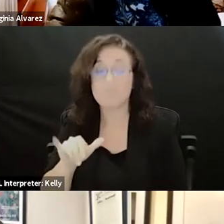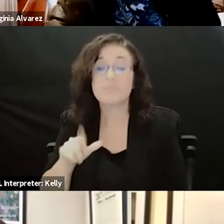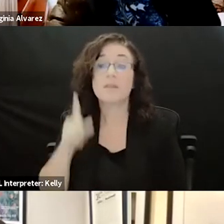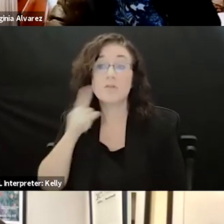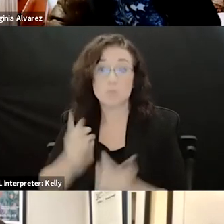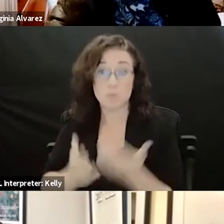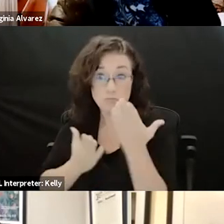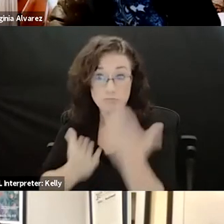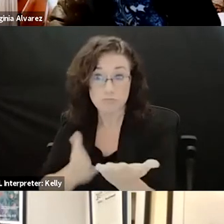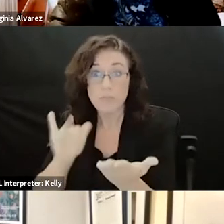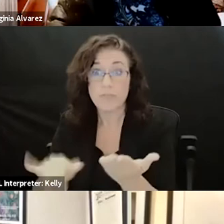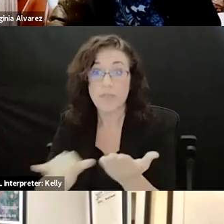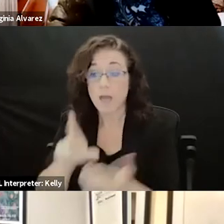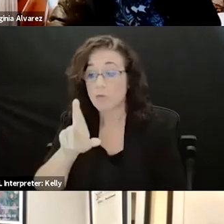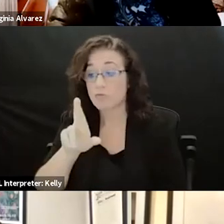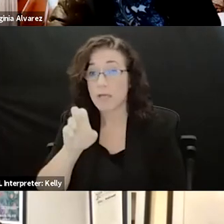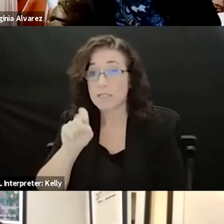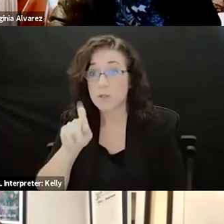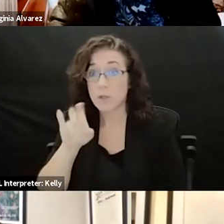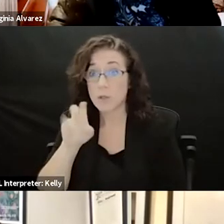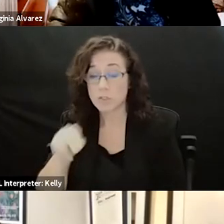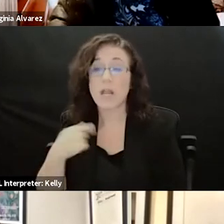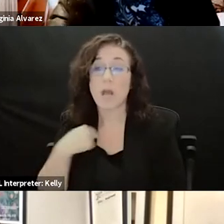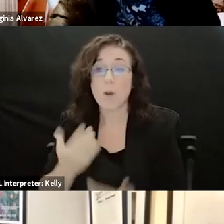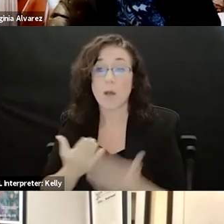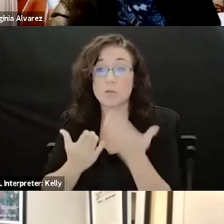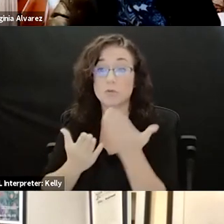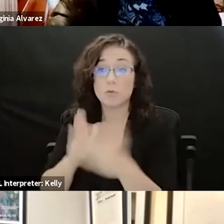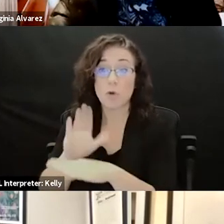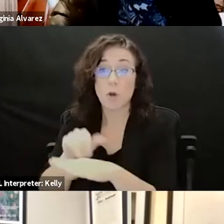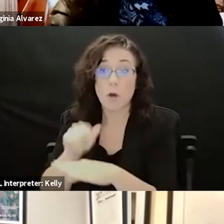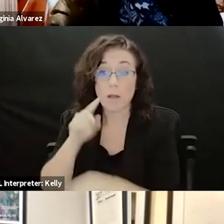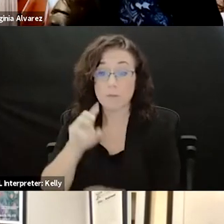i would like to call on miss alvarez and miss sims moton